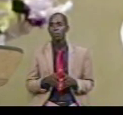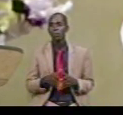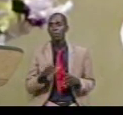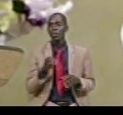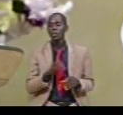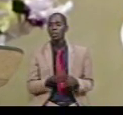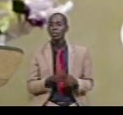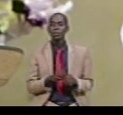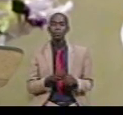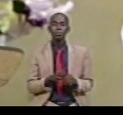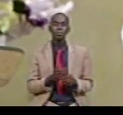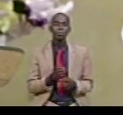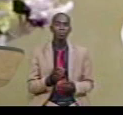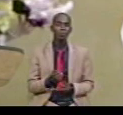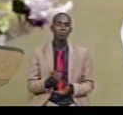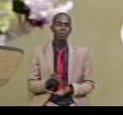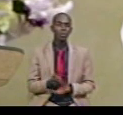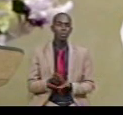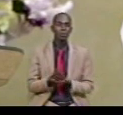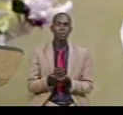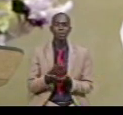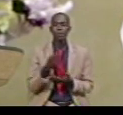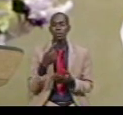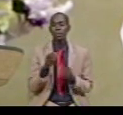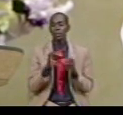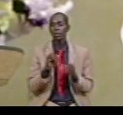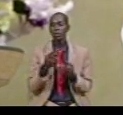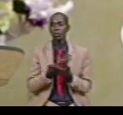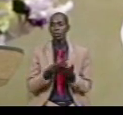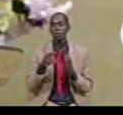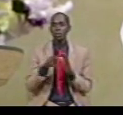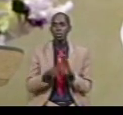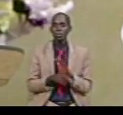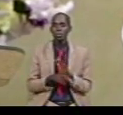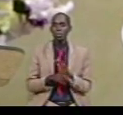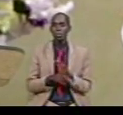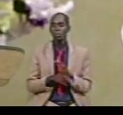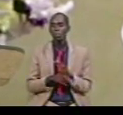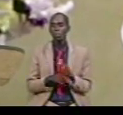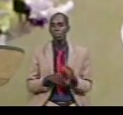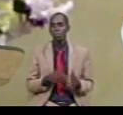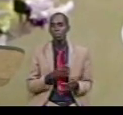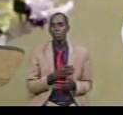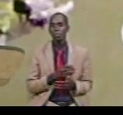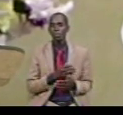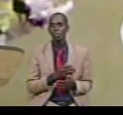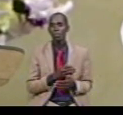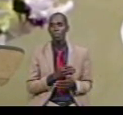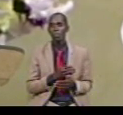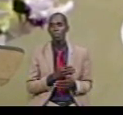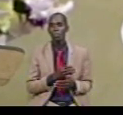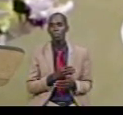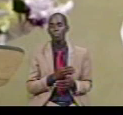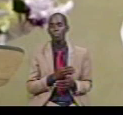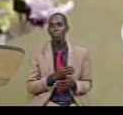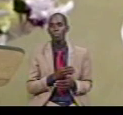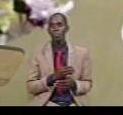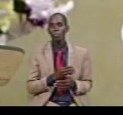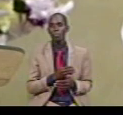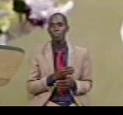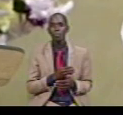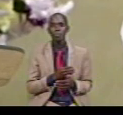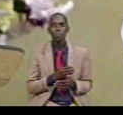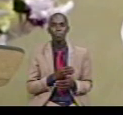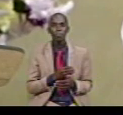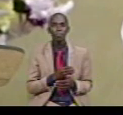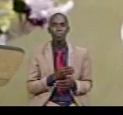the principles of holiness, righteousness, and fervent prayer has fortified the foundation upon